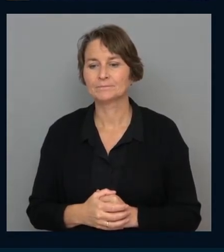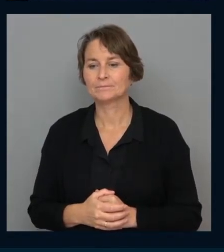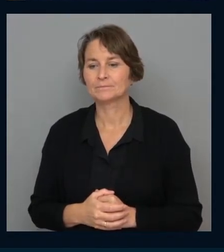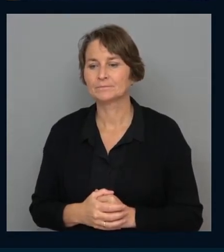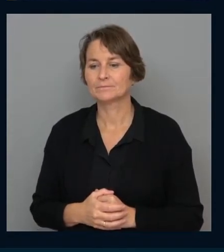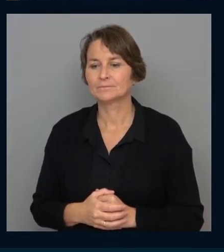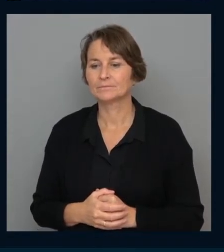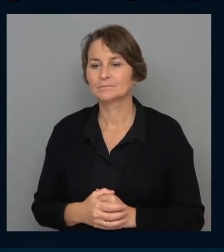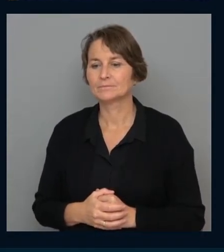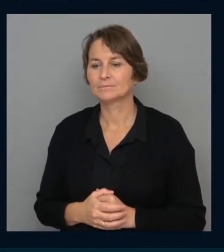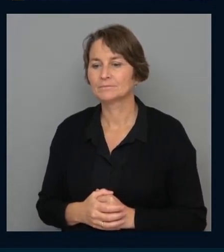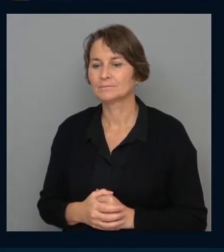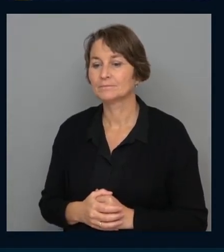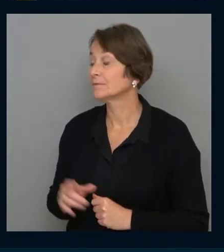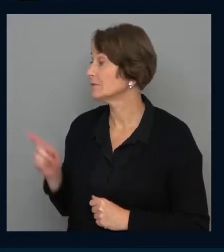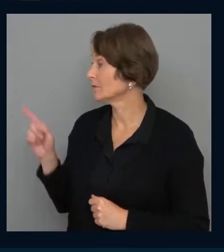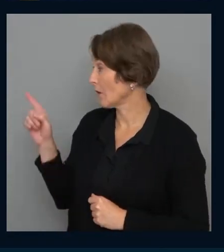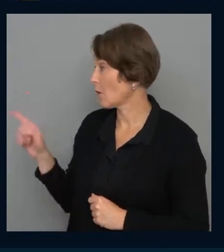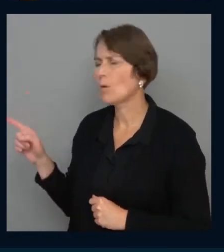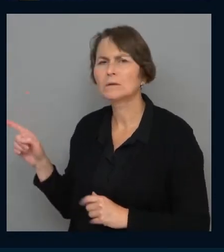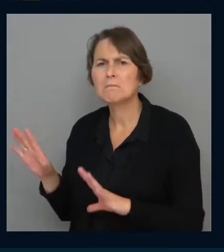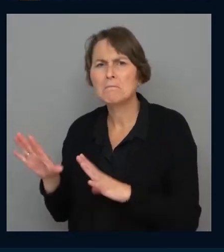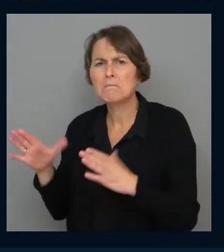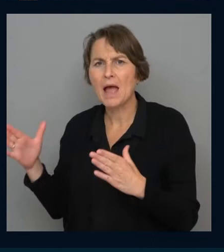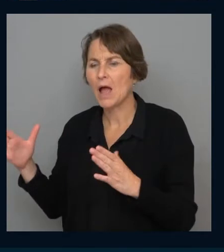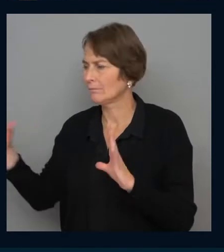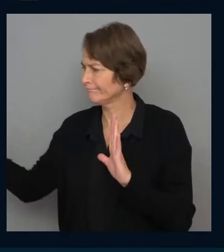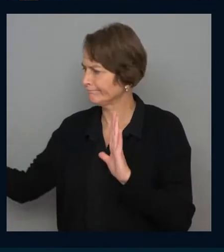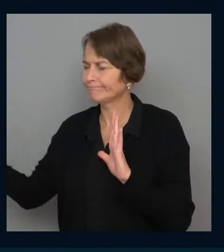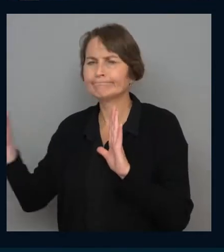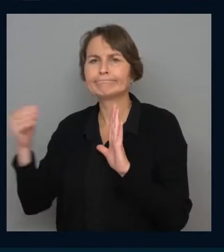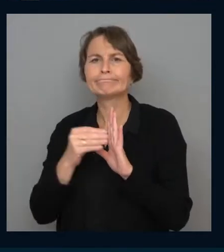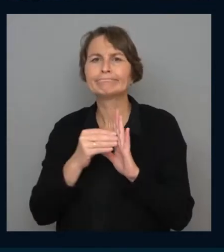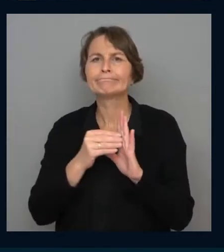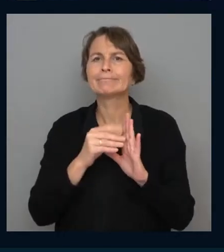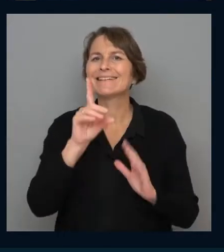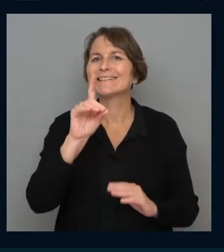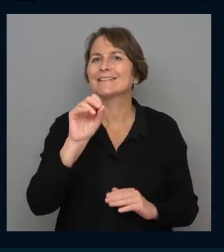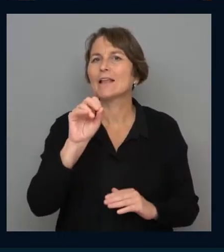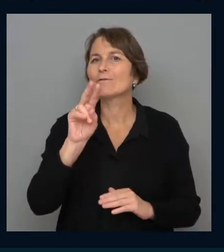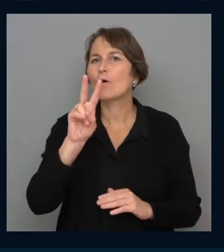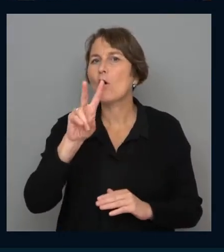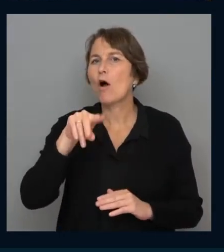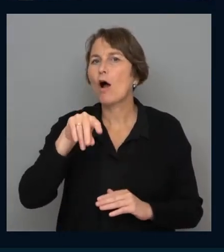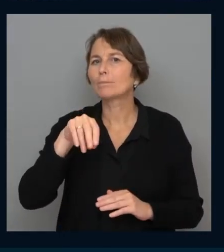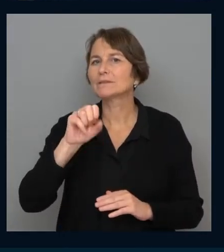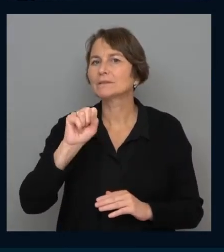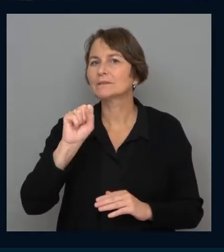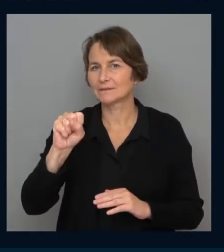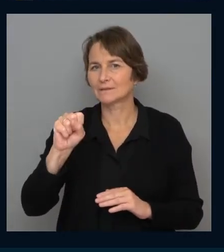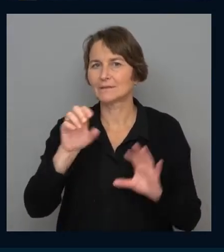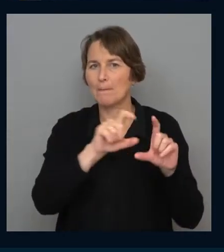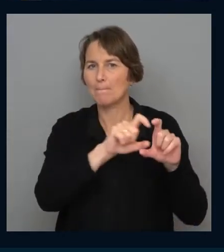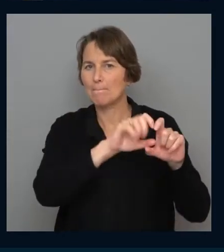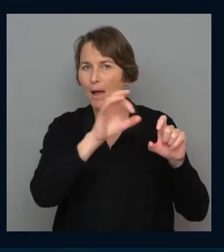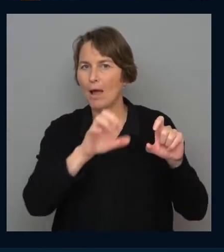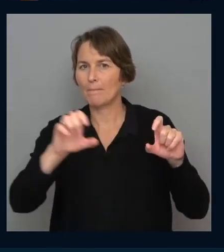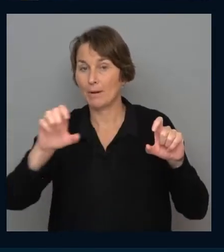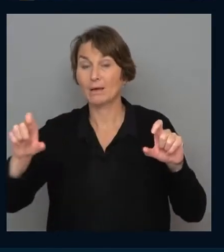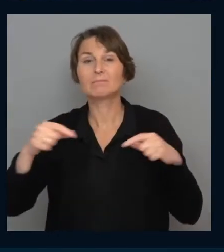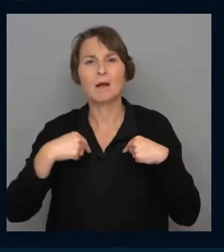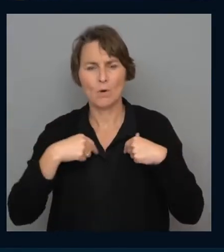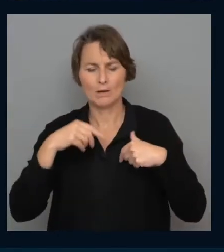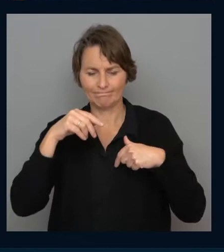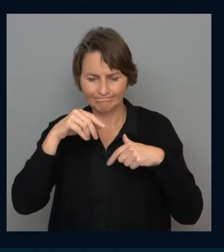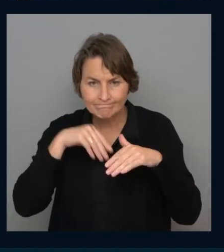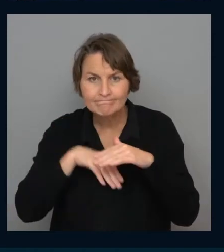my GitHub repo into my Azure DevOps pipeline. So I can go into this marketplace here, and we, like I told you before, and I